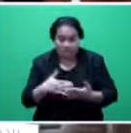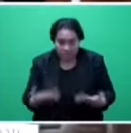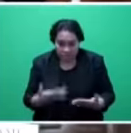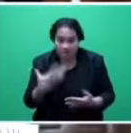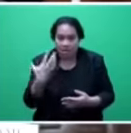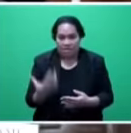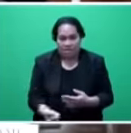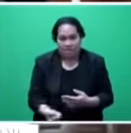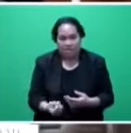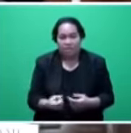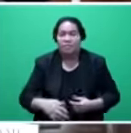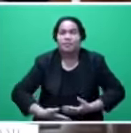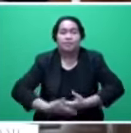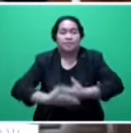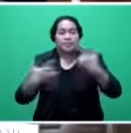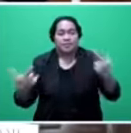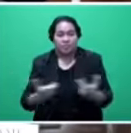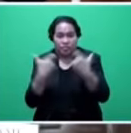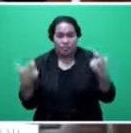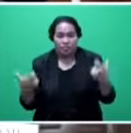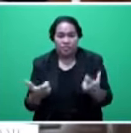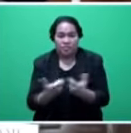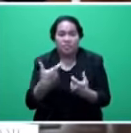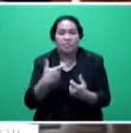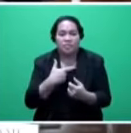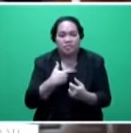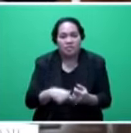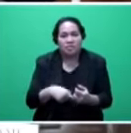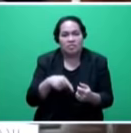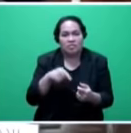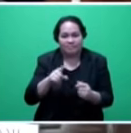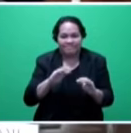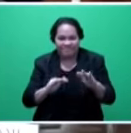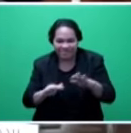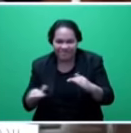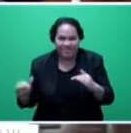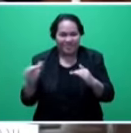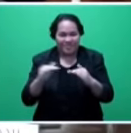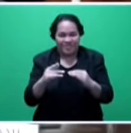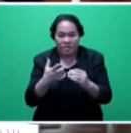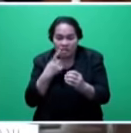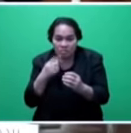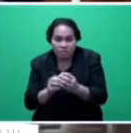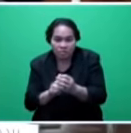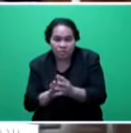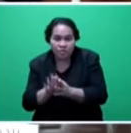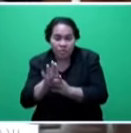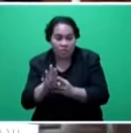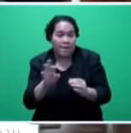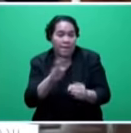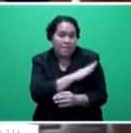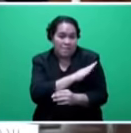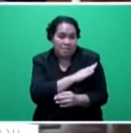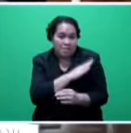facing unprecedented challenges in the backdrop of the government claim of unprecedented growth, Bainimarama